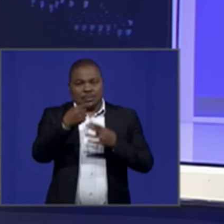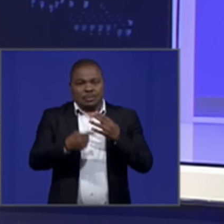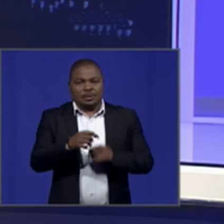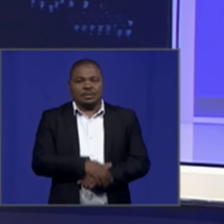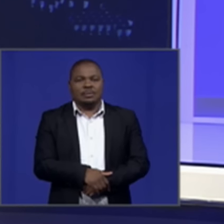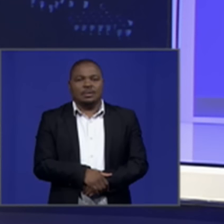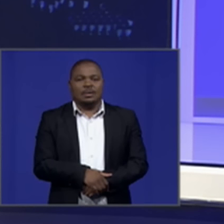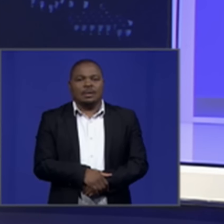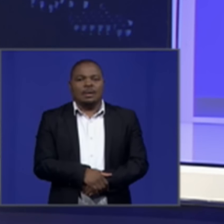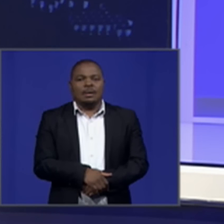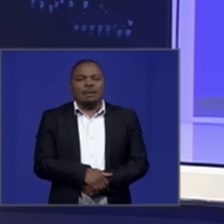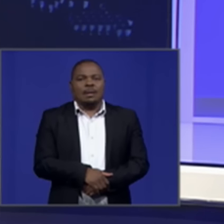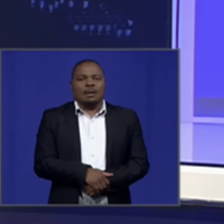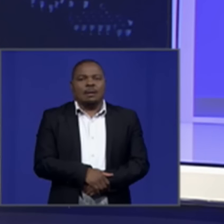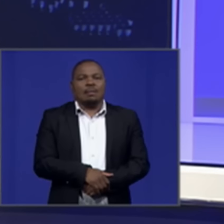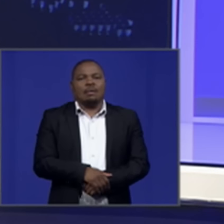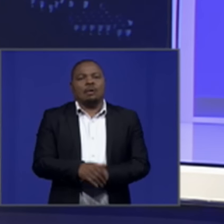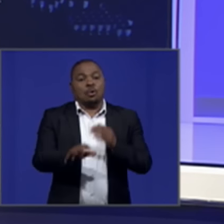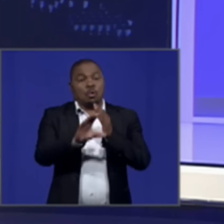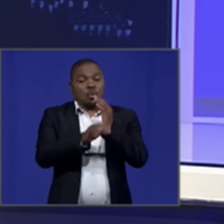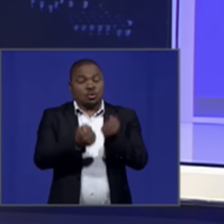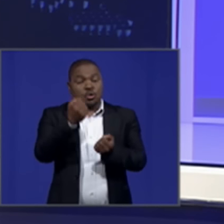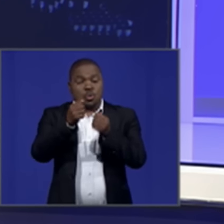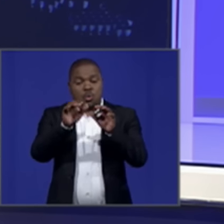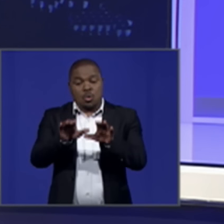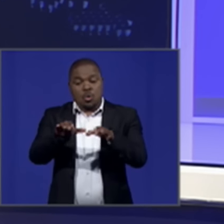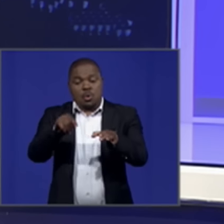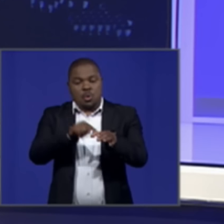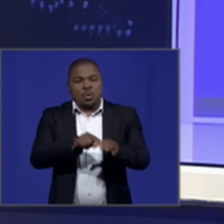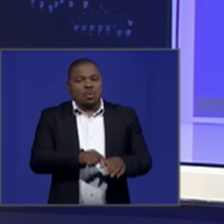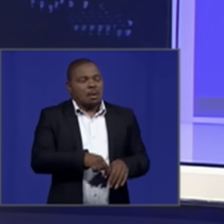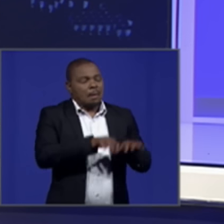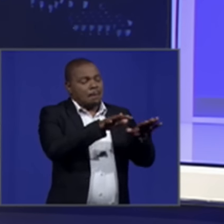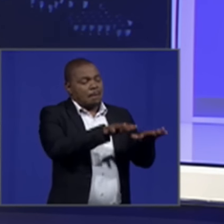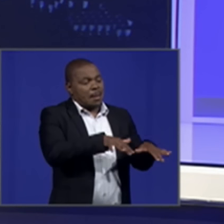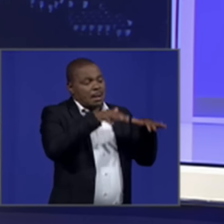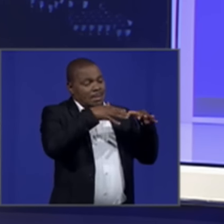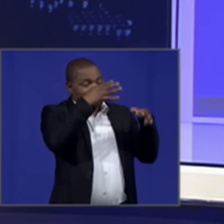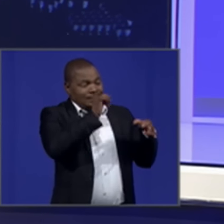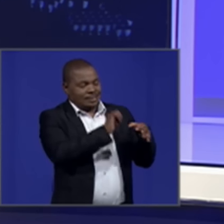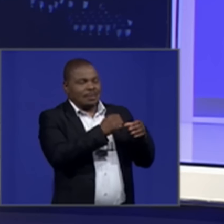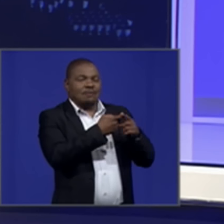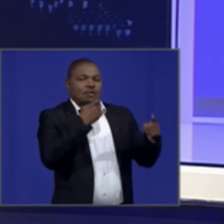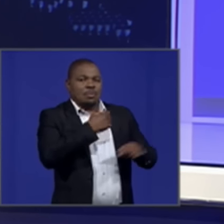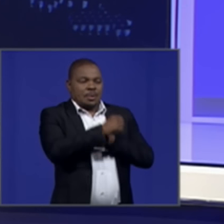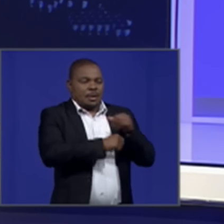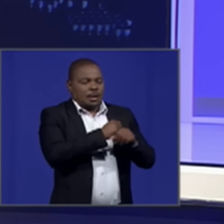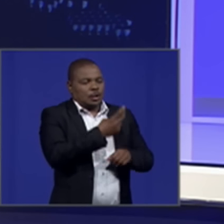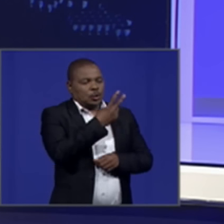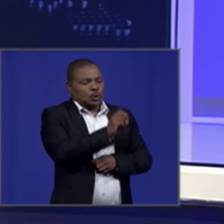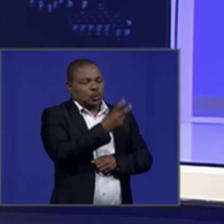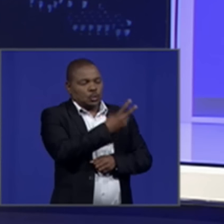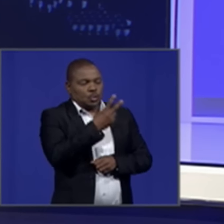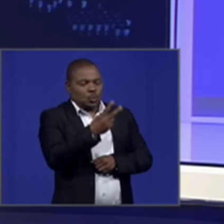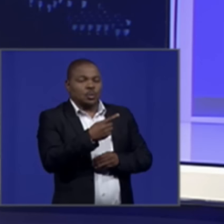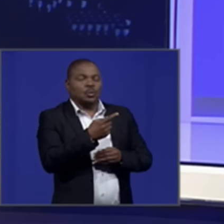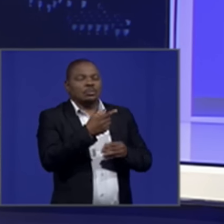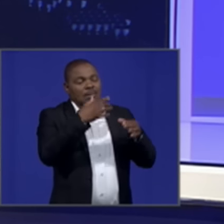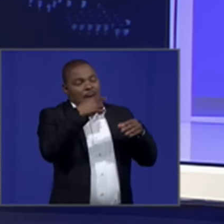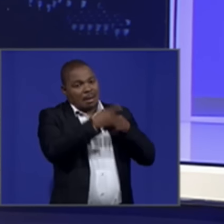ka gore kgotlatshekelo ya molaotheo e phumutse tshwetso ya kokoano bosetšhaba ya Sedimonthole ngwaga wa 2022 ya go se